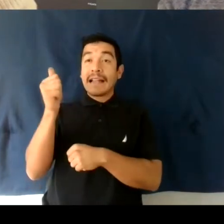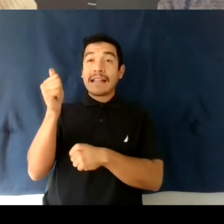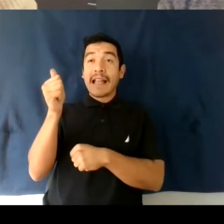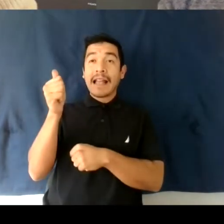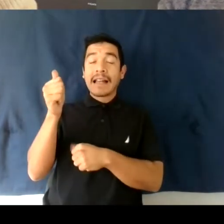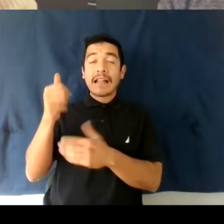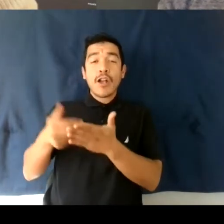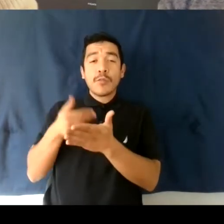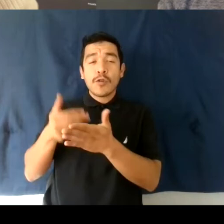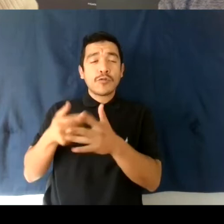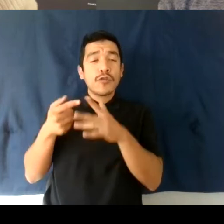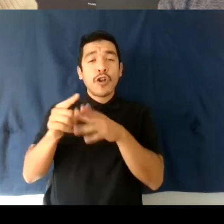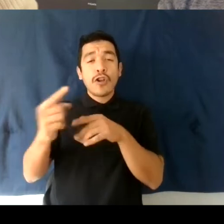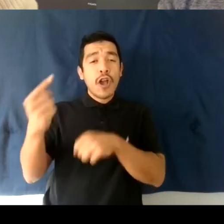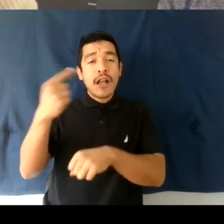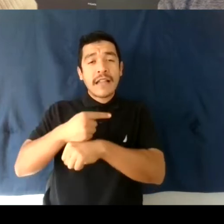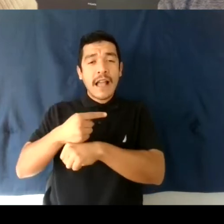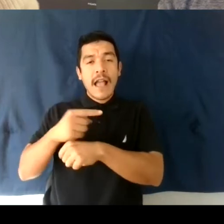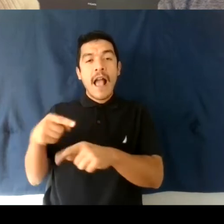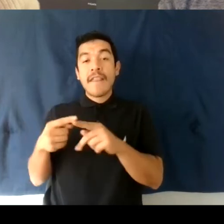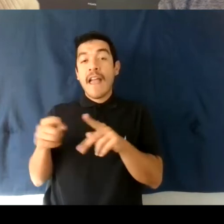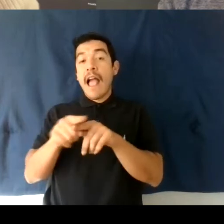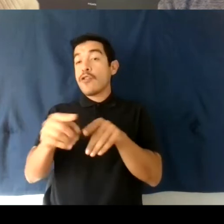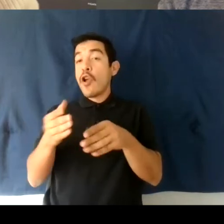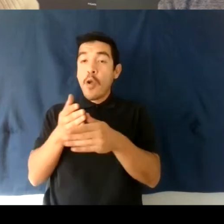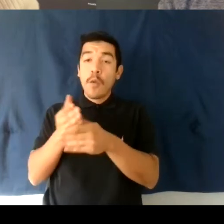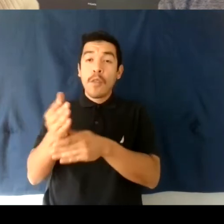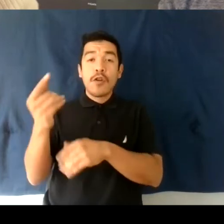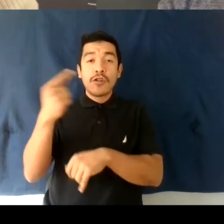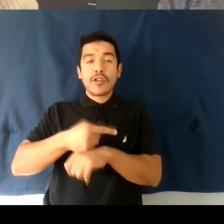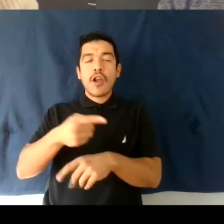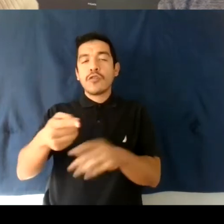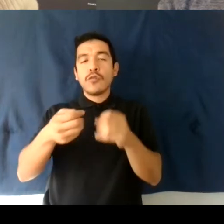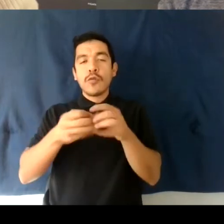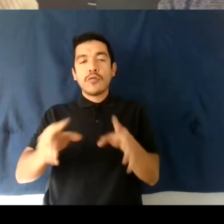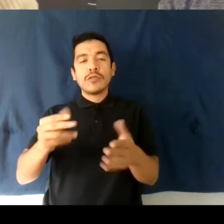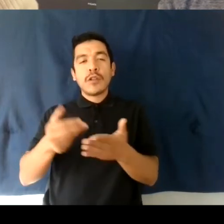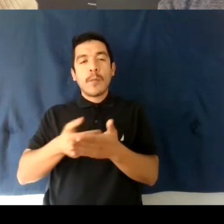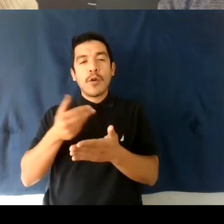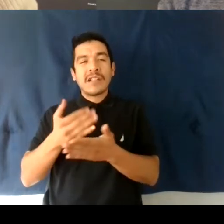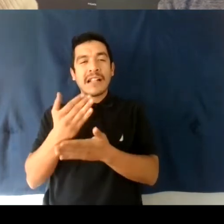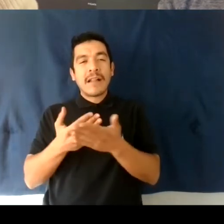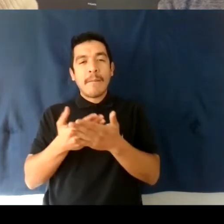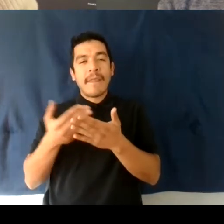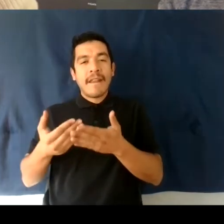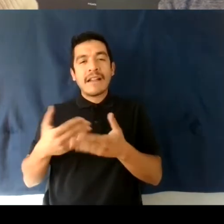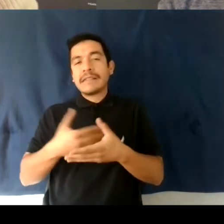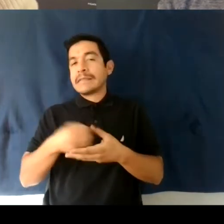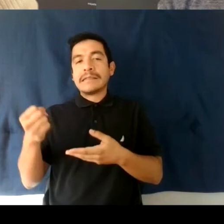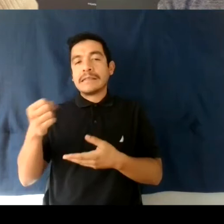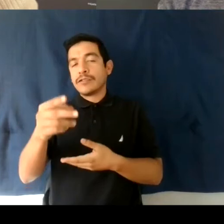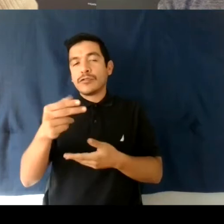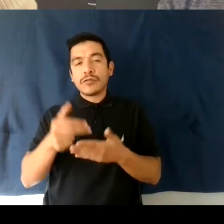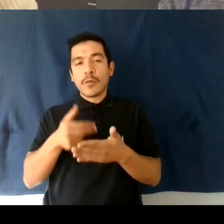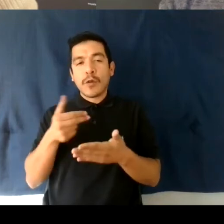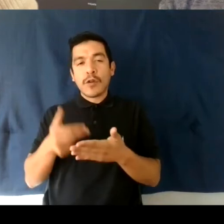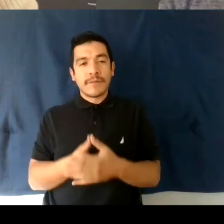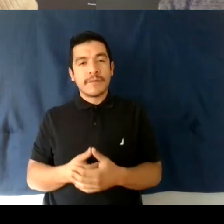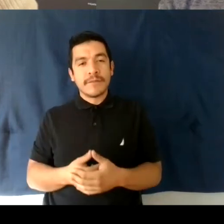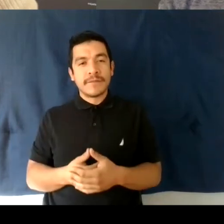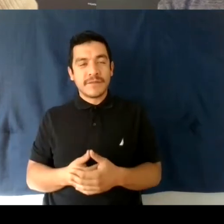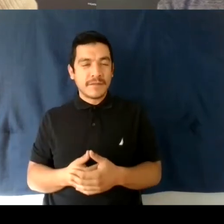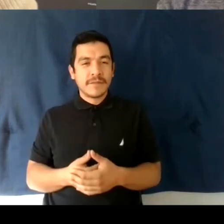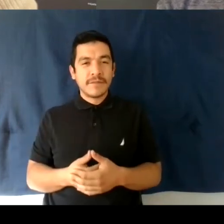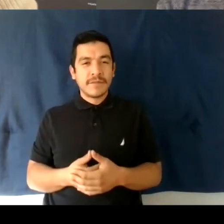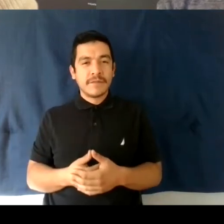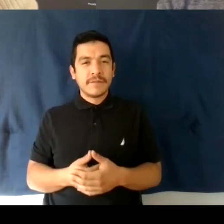to start your day. And then like as you go throughout the day, certain things take away more